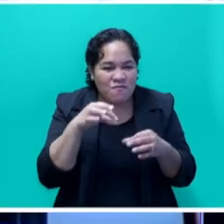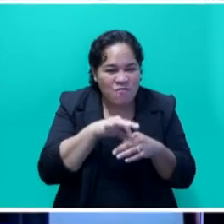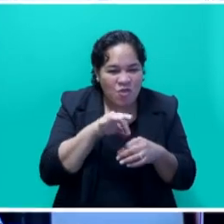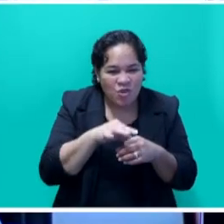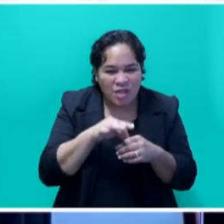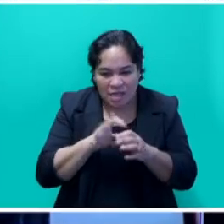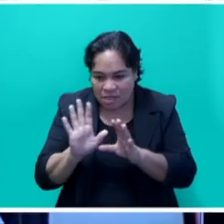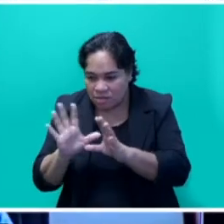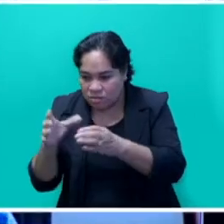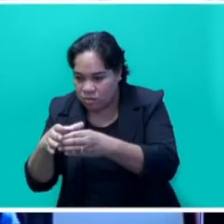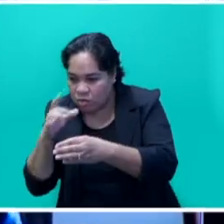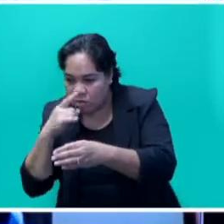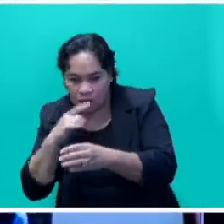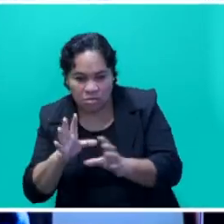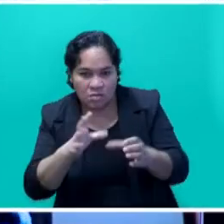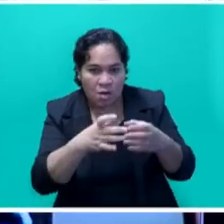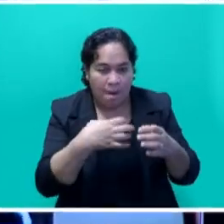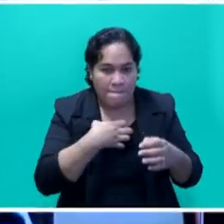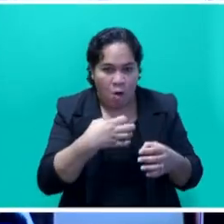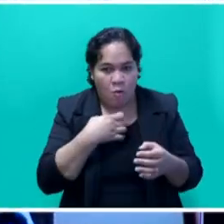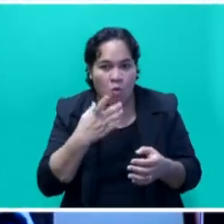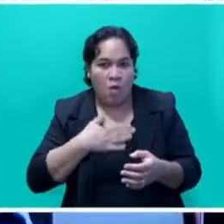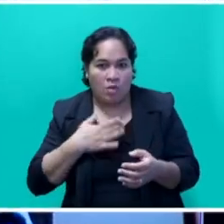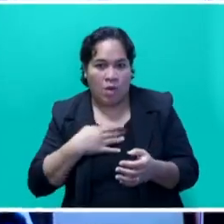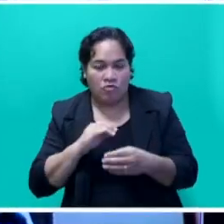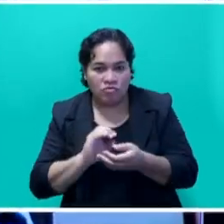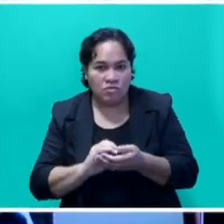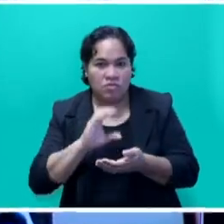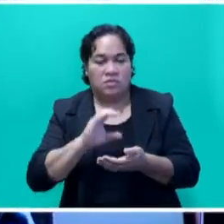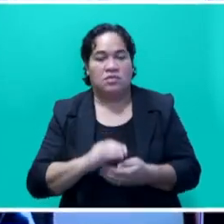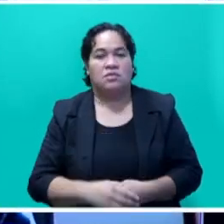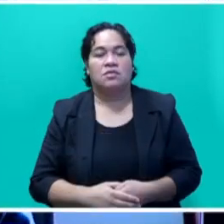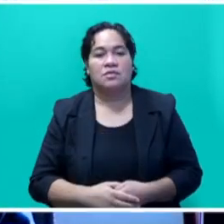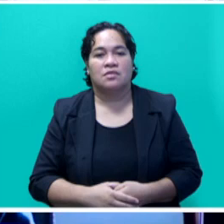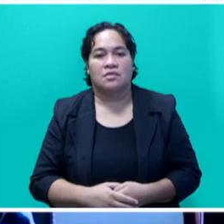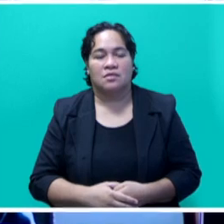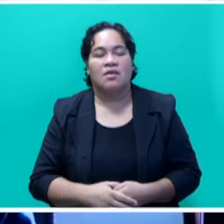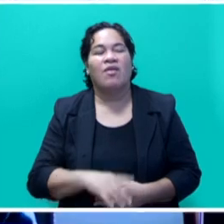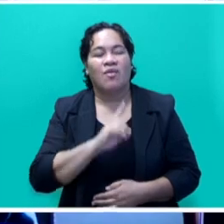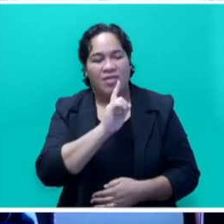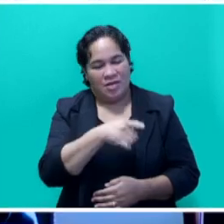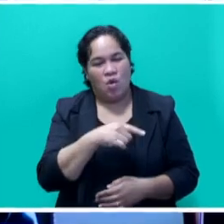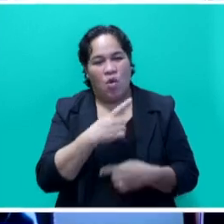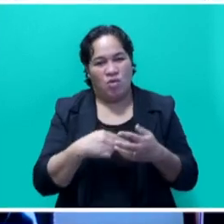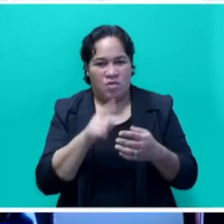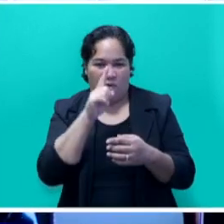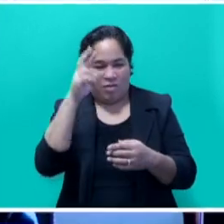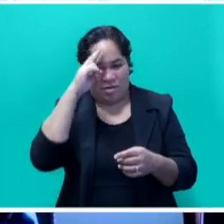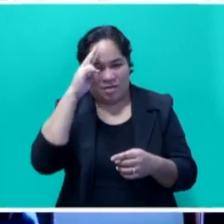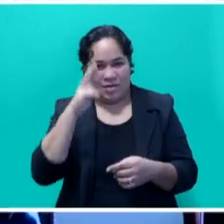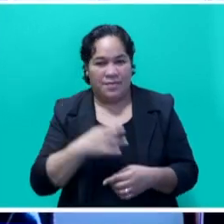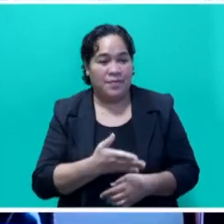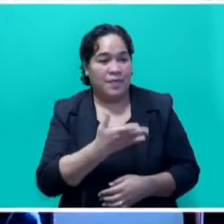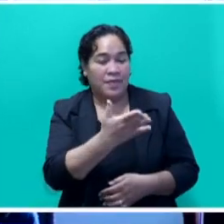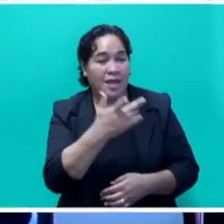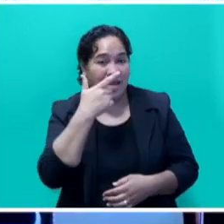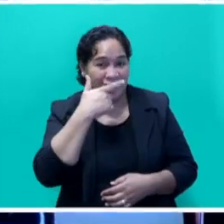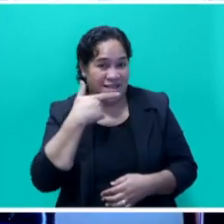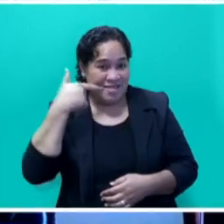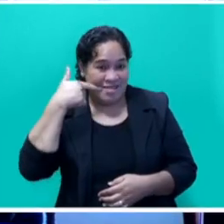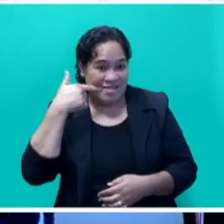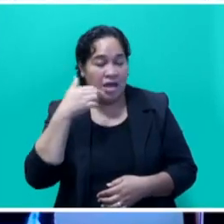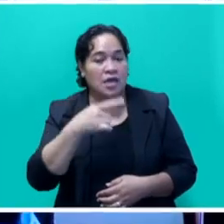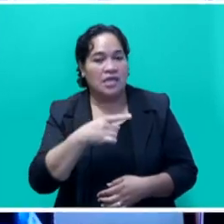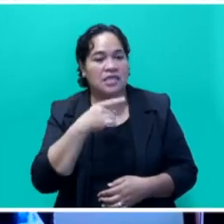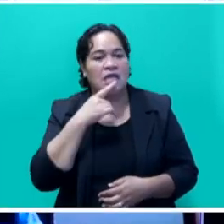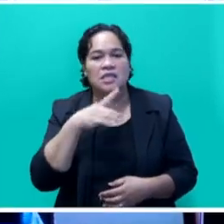over here we can get votes from. That's all they're concerned about. It's precisely what they're concerned about. Honorable Gerengere Tambua said it's an election